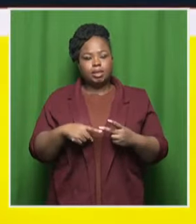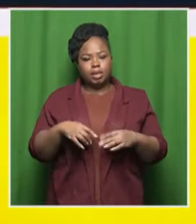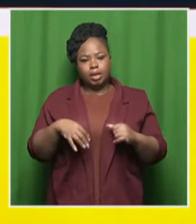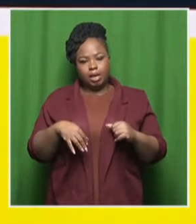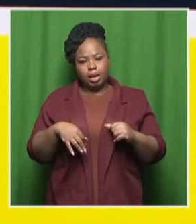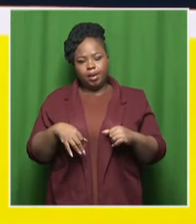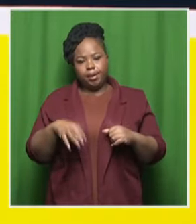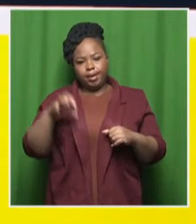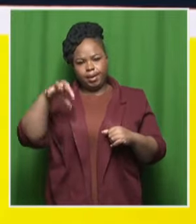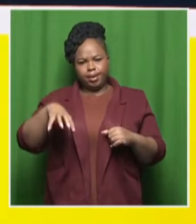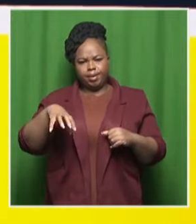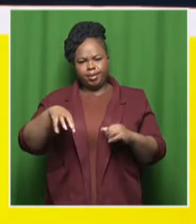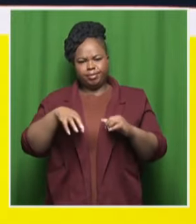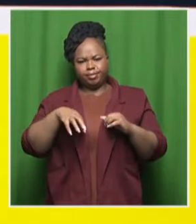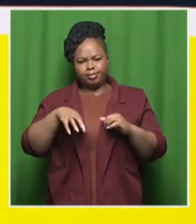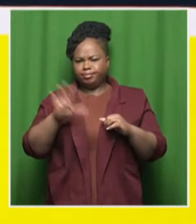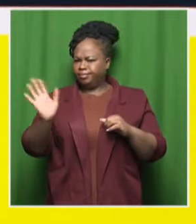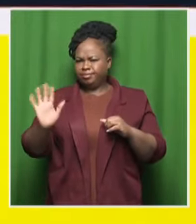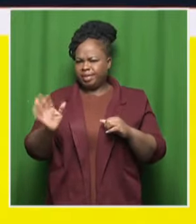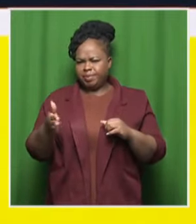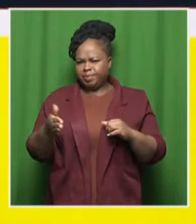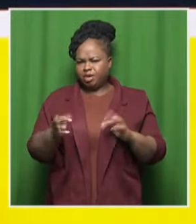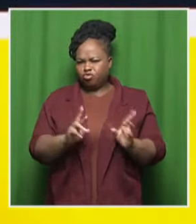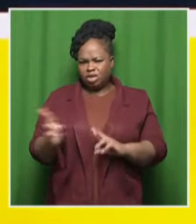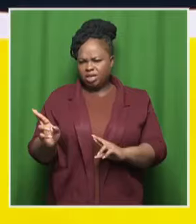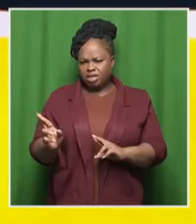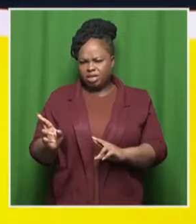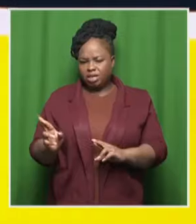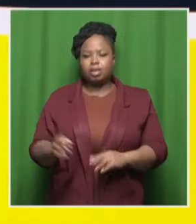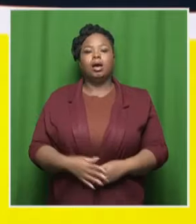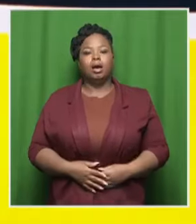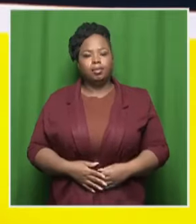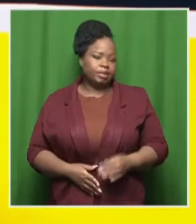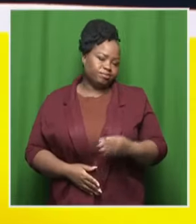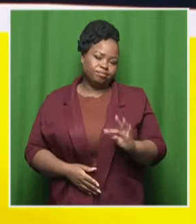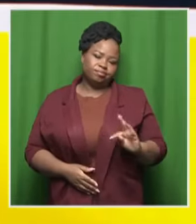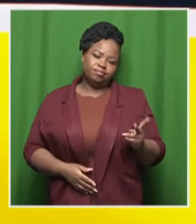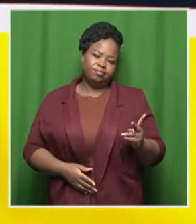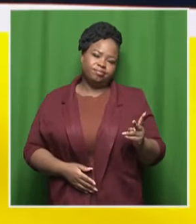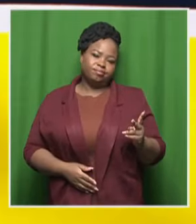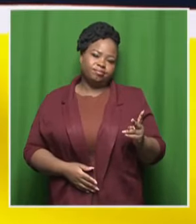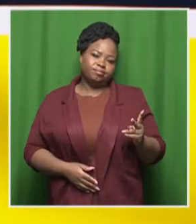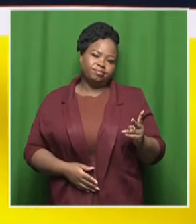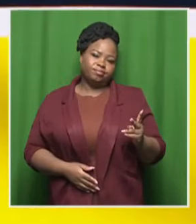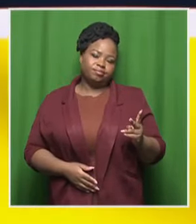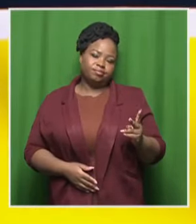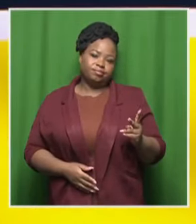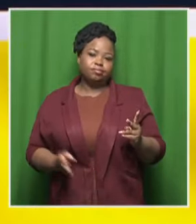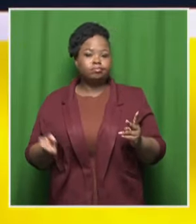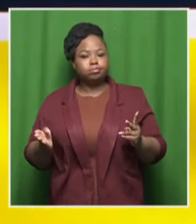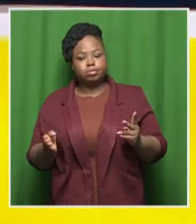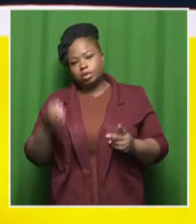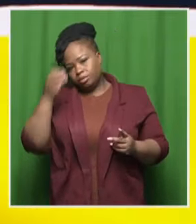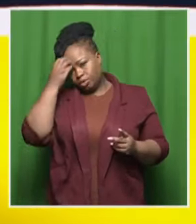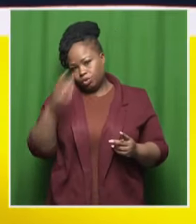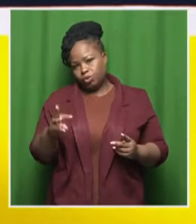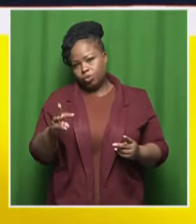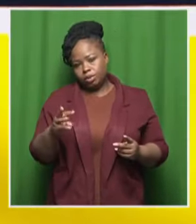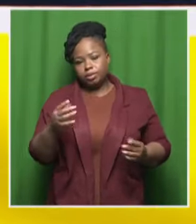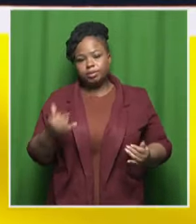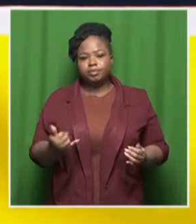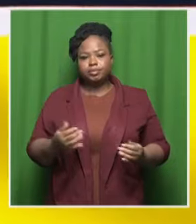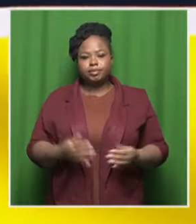let's hand it... Okay, all right, doesn't look like Sophie is ready for us now. We will get to her. As I said, she's at the embassy in Pretoria.